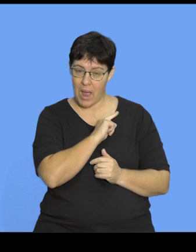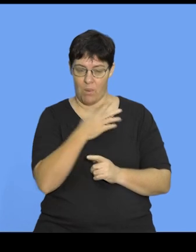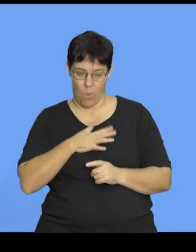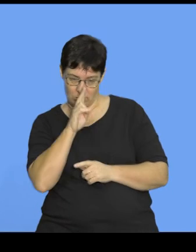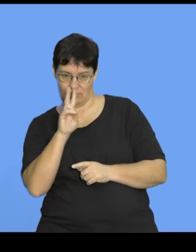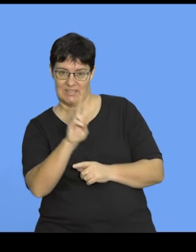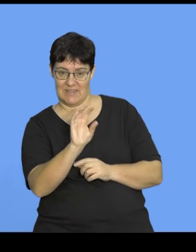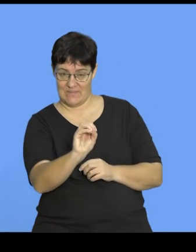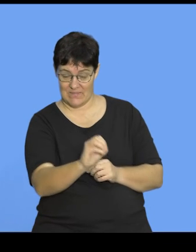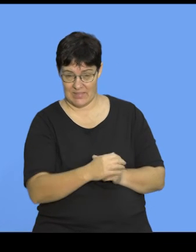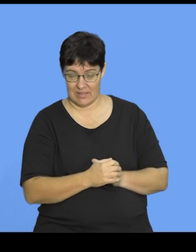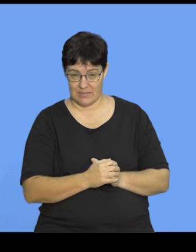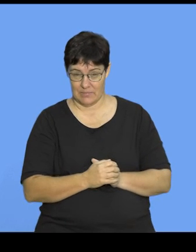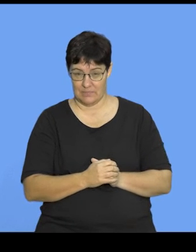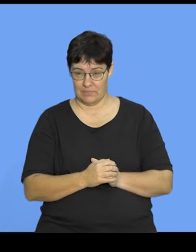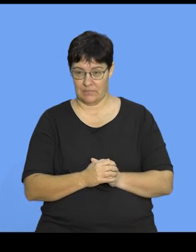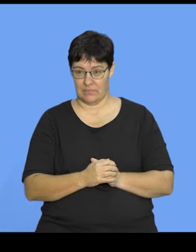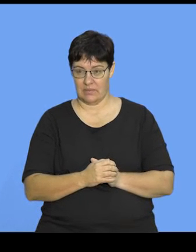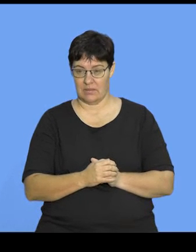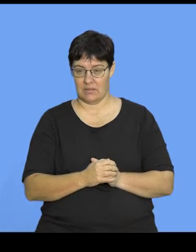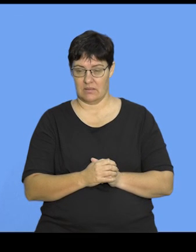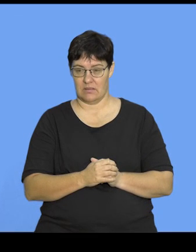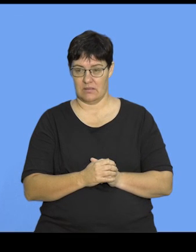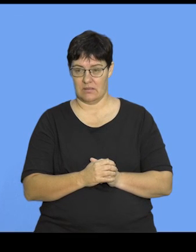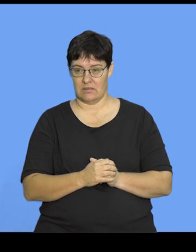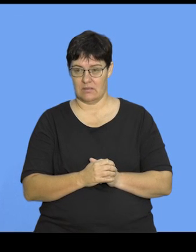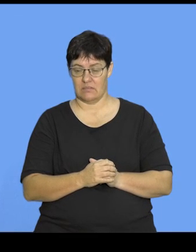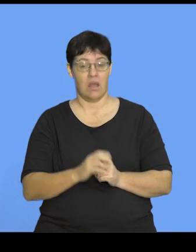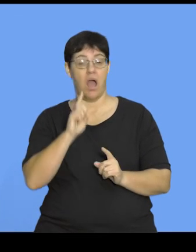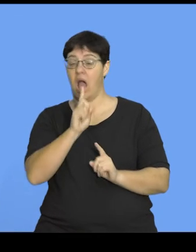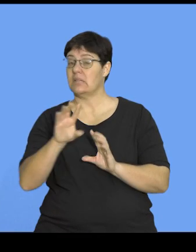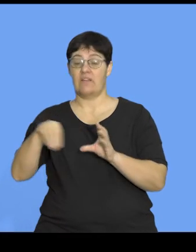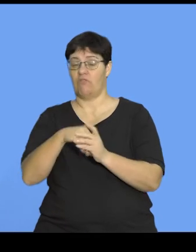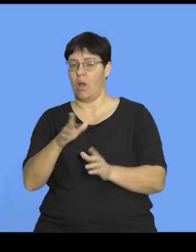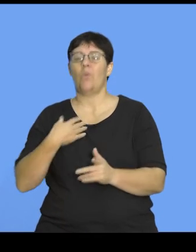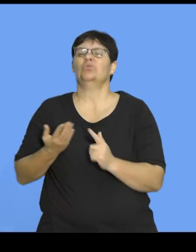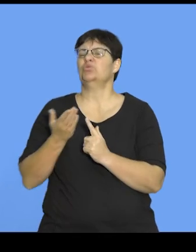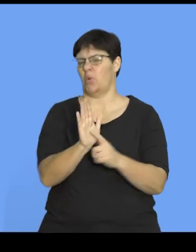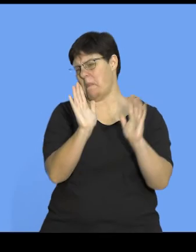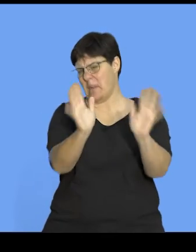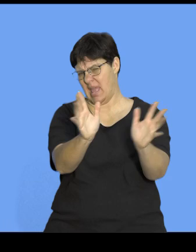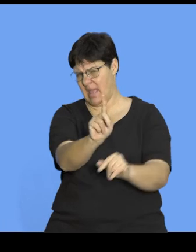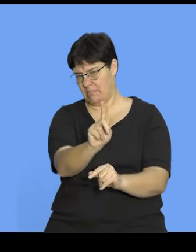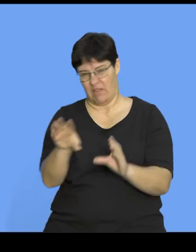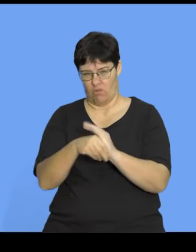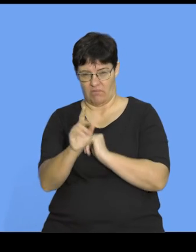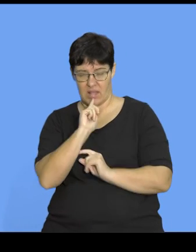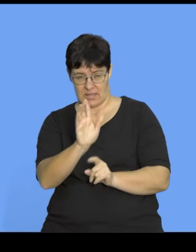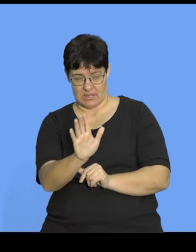is because I want you to see something. So if I go, and this isn't part of the answer, I'm just trying to show you something.